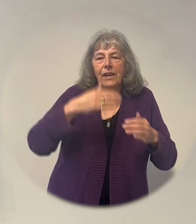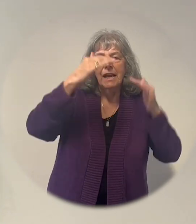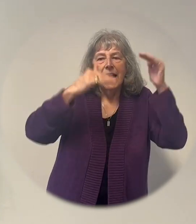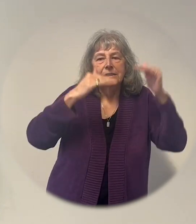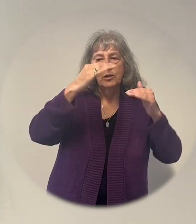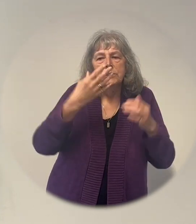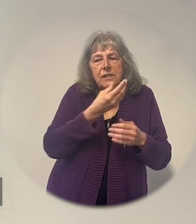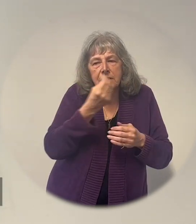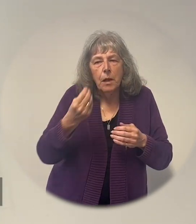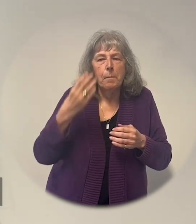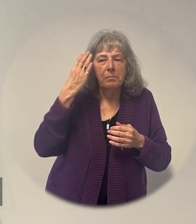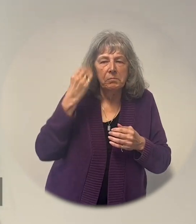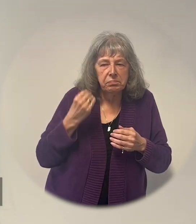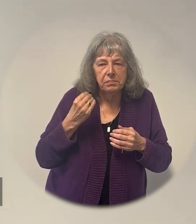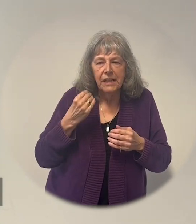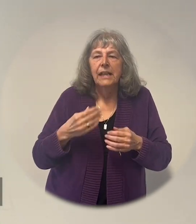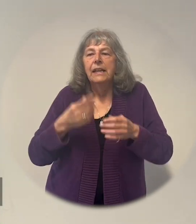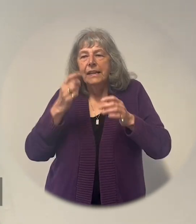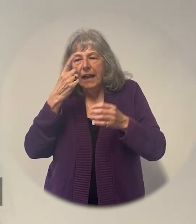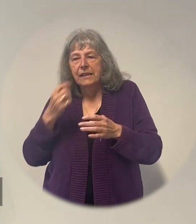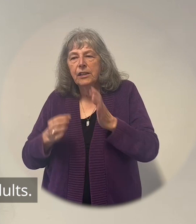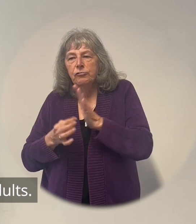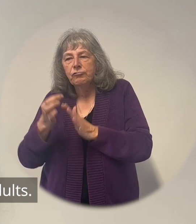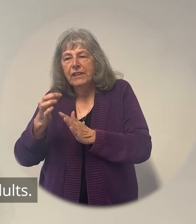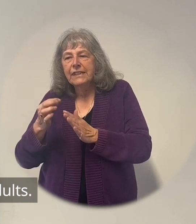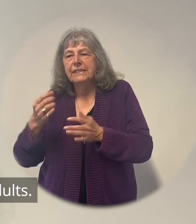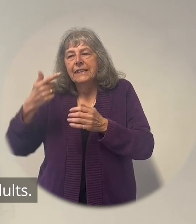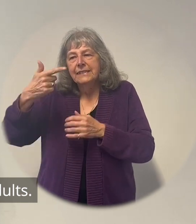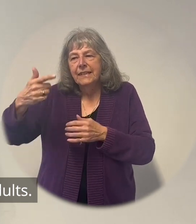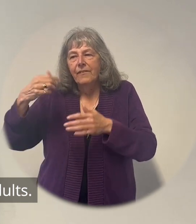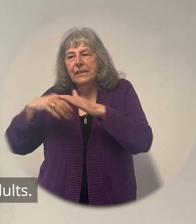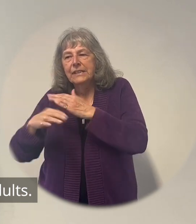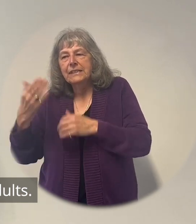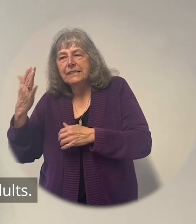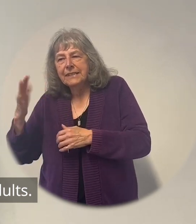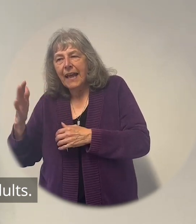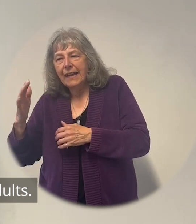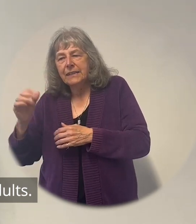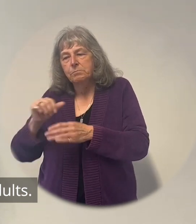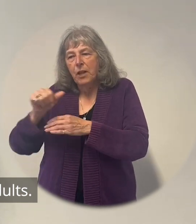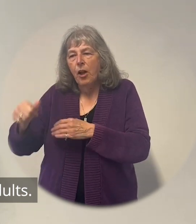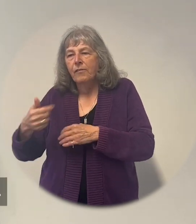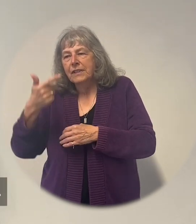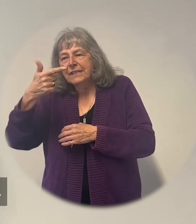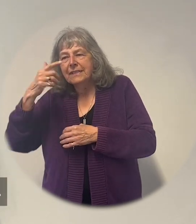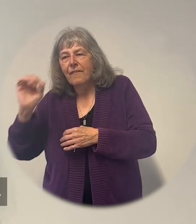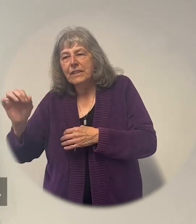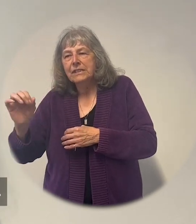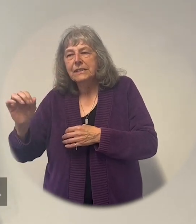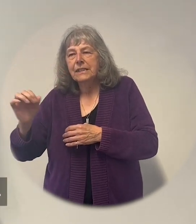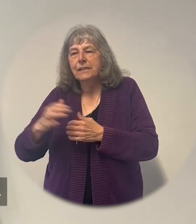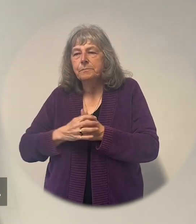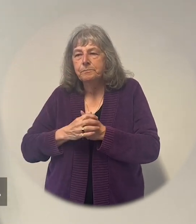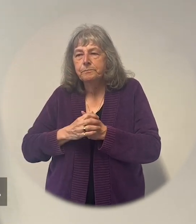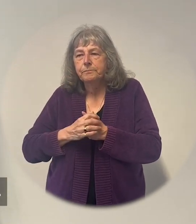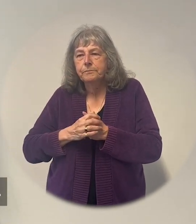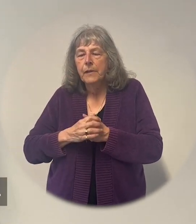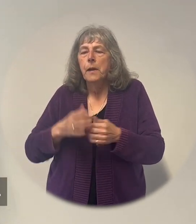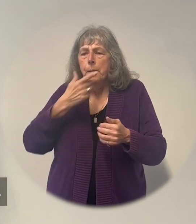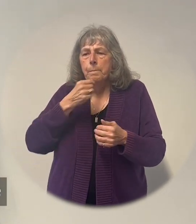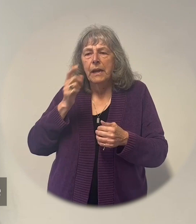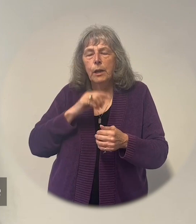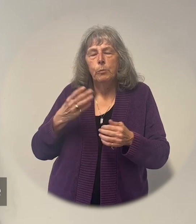seven adults have some degree of hearing loss and this can increase to seven in ten adults once you get beyond the age of 70.